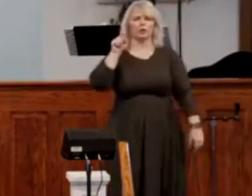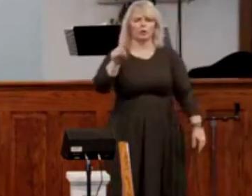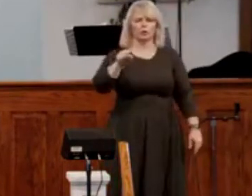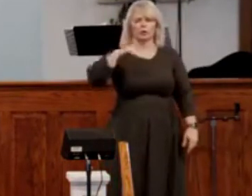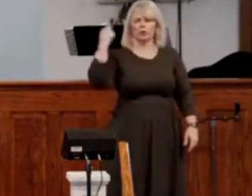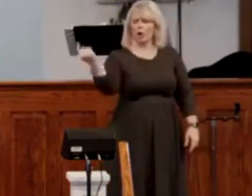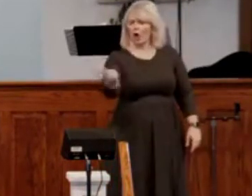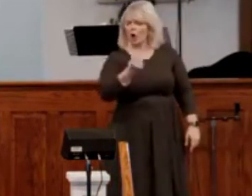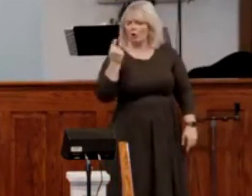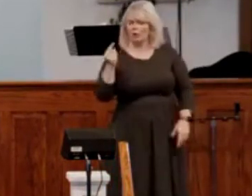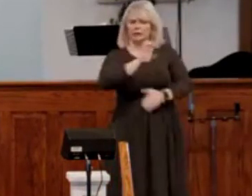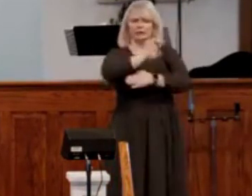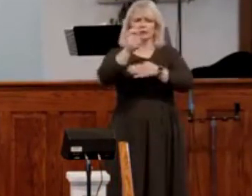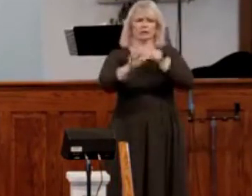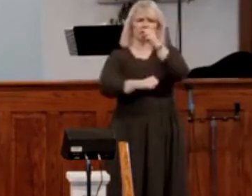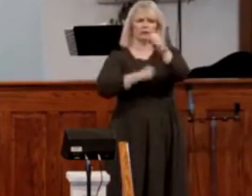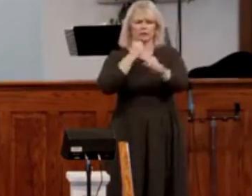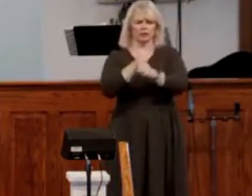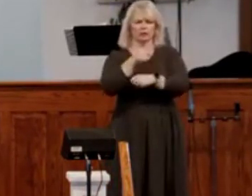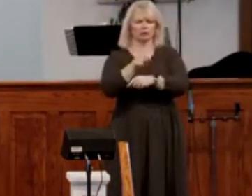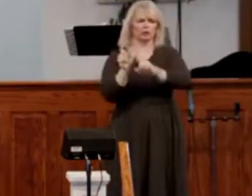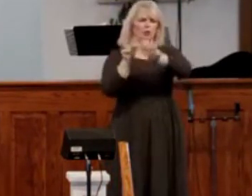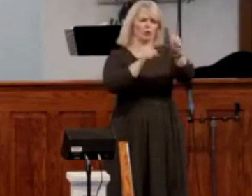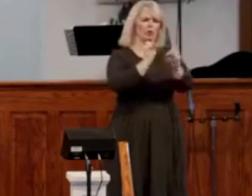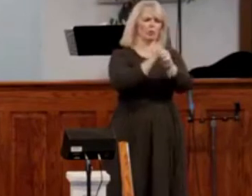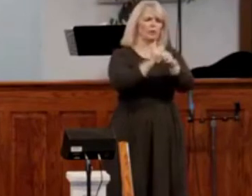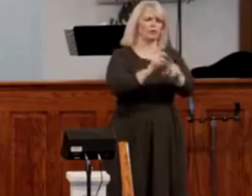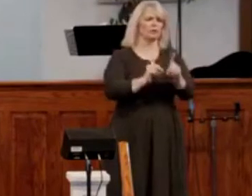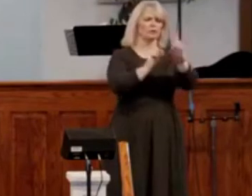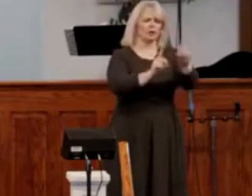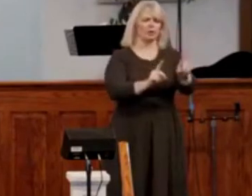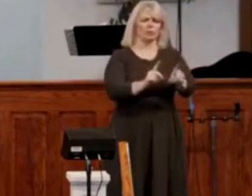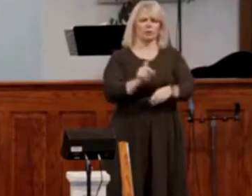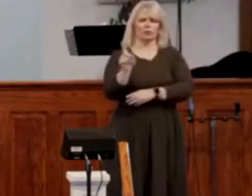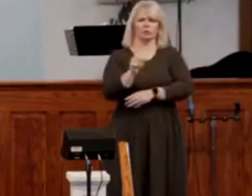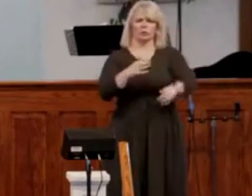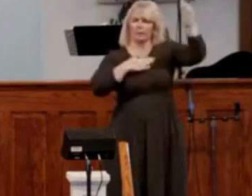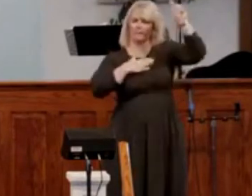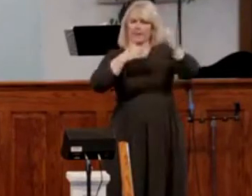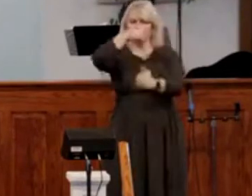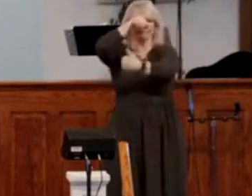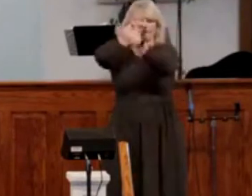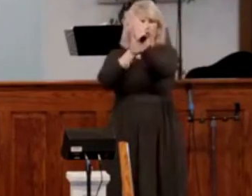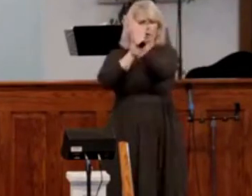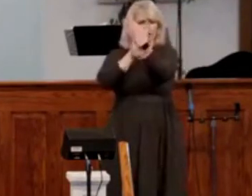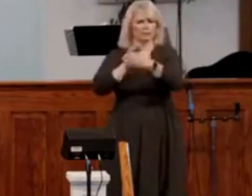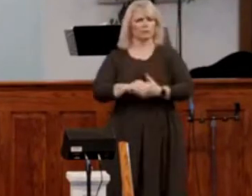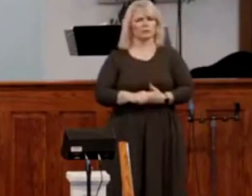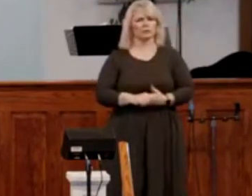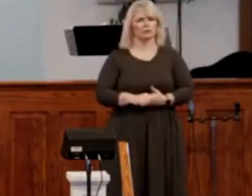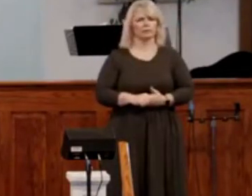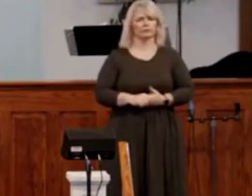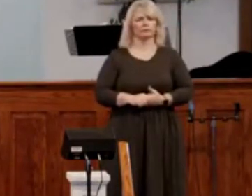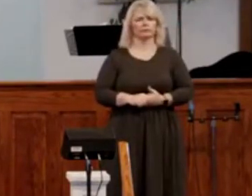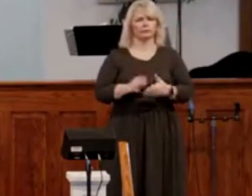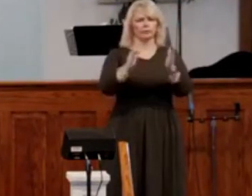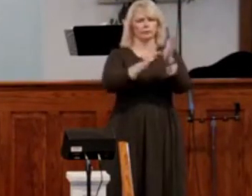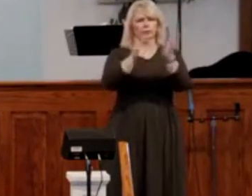says, if you go and make disciples, that's where you'll have my presence. In Acts 1:8, he words it this way. He